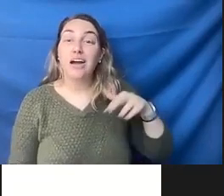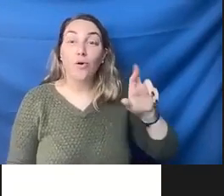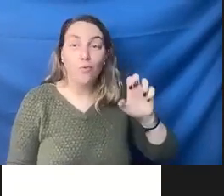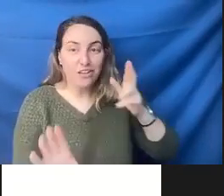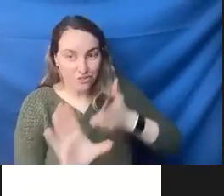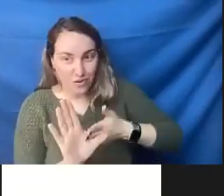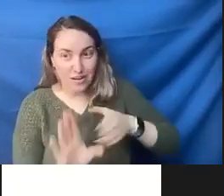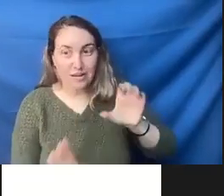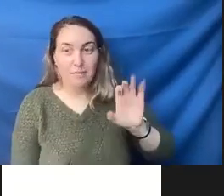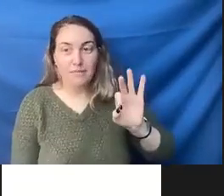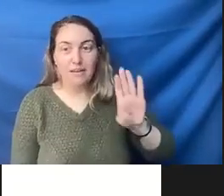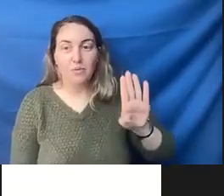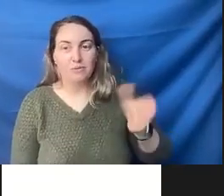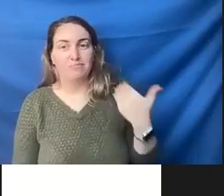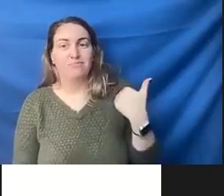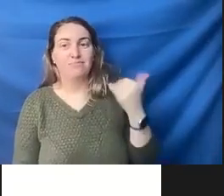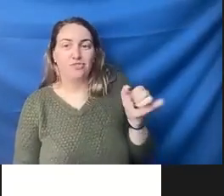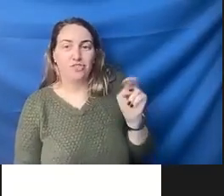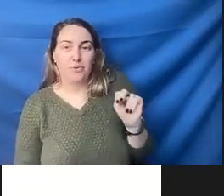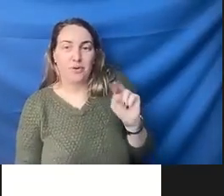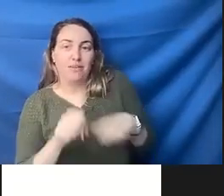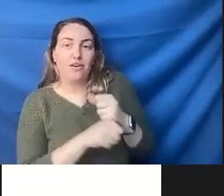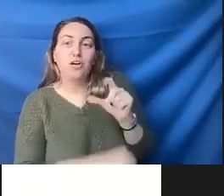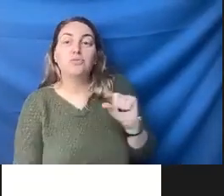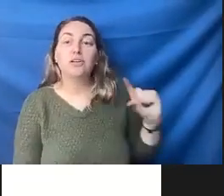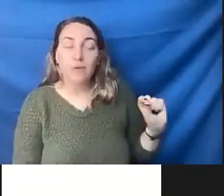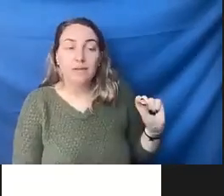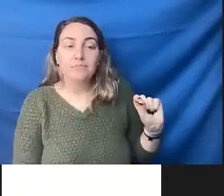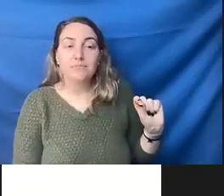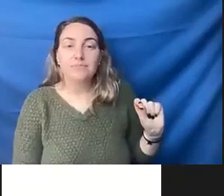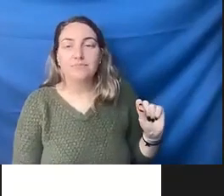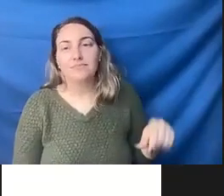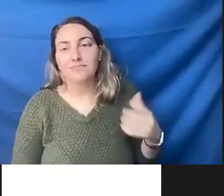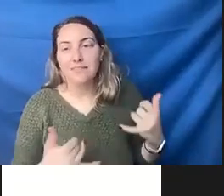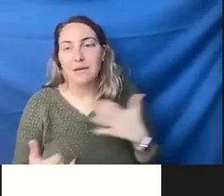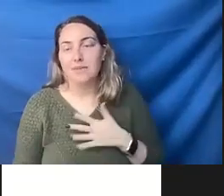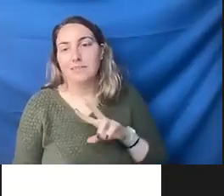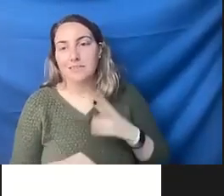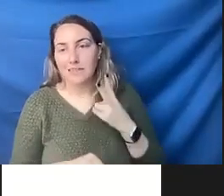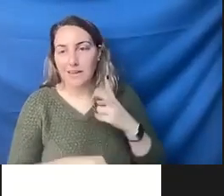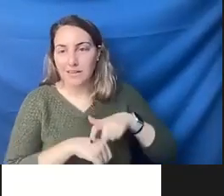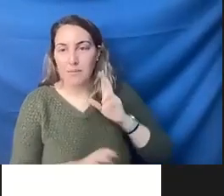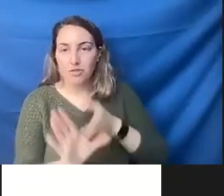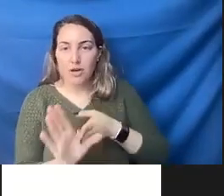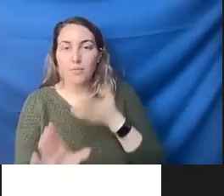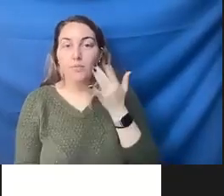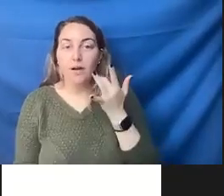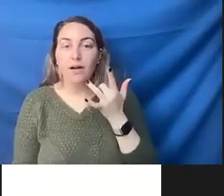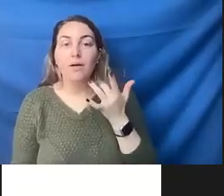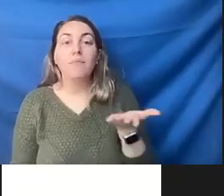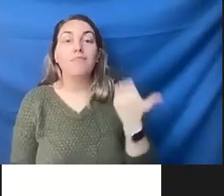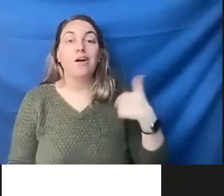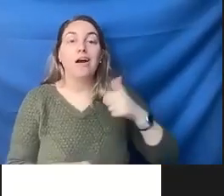in January of 2020. And originally, this is my second time at the CFB because I worked in the Candidate Services Unit during